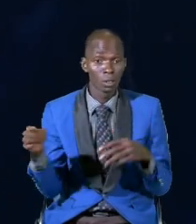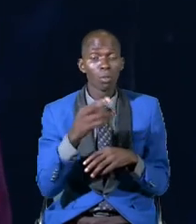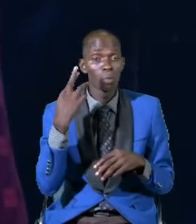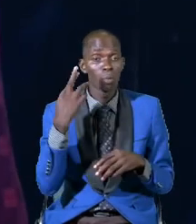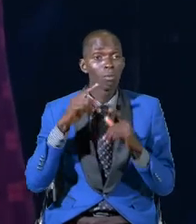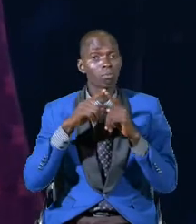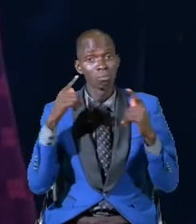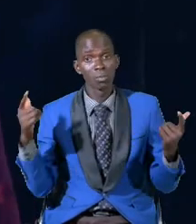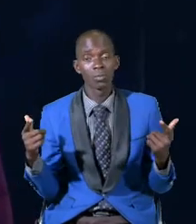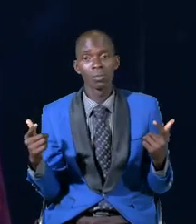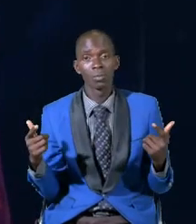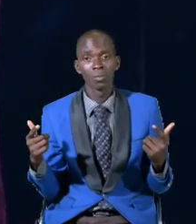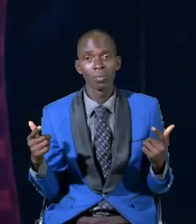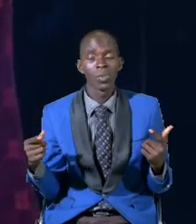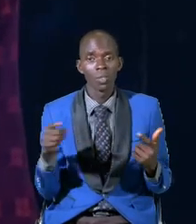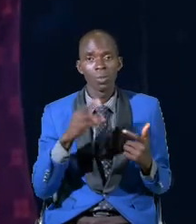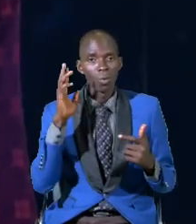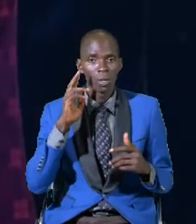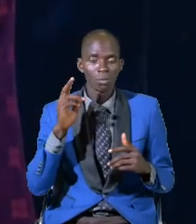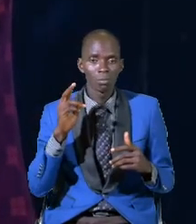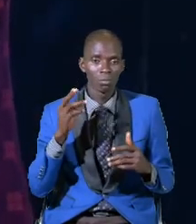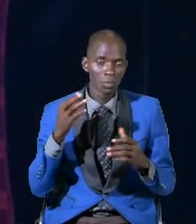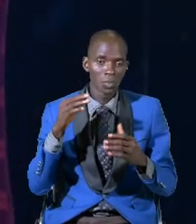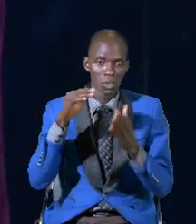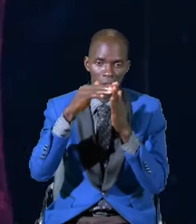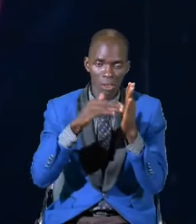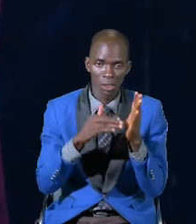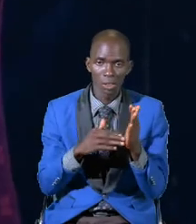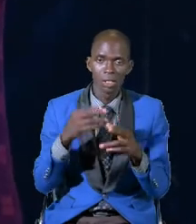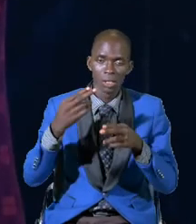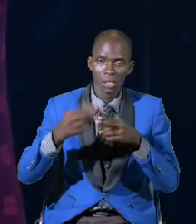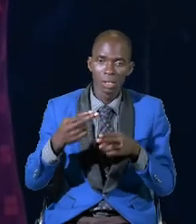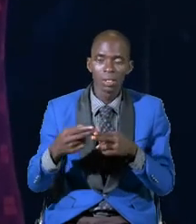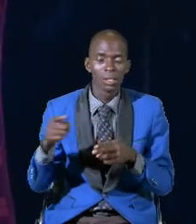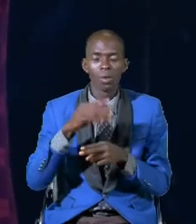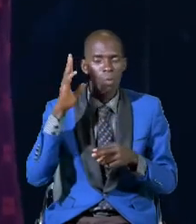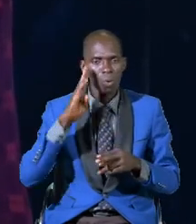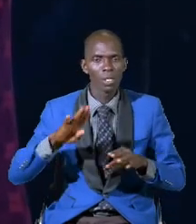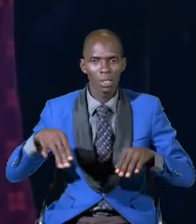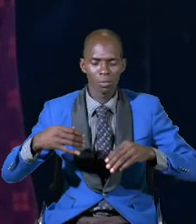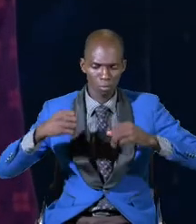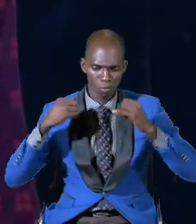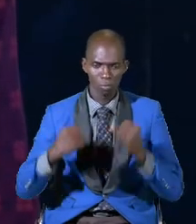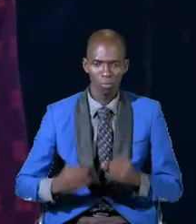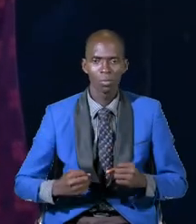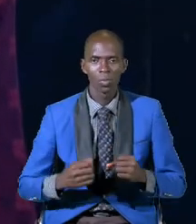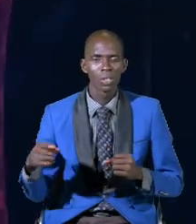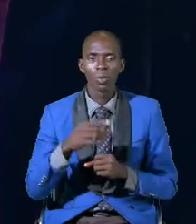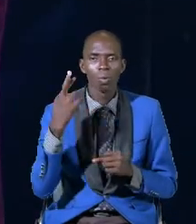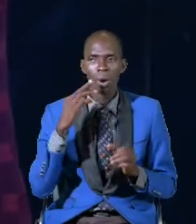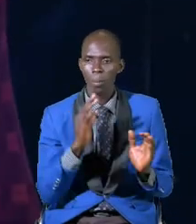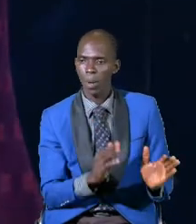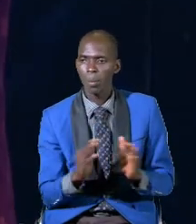were engaged, they were enlisted, they were fortified, they were prepared, they